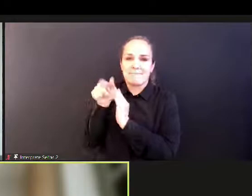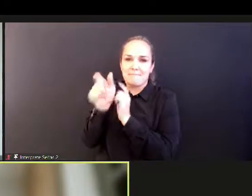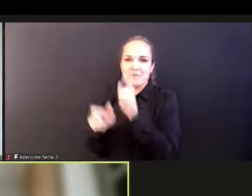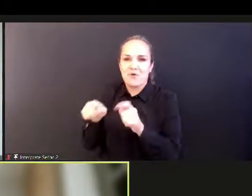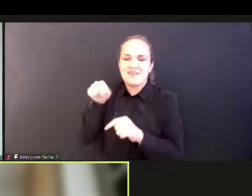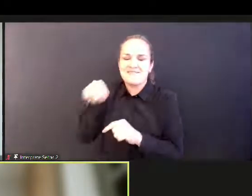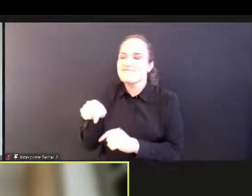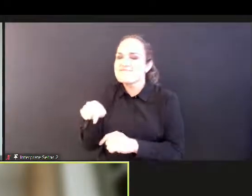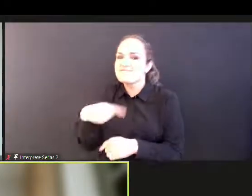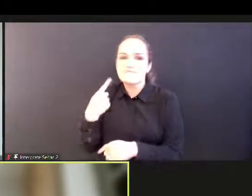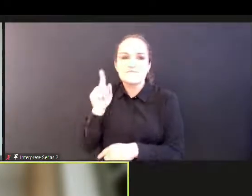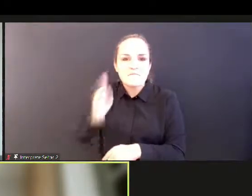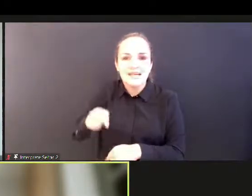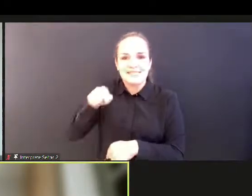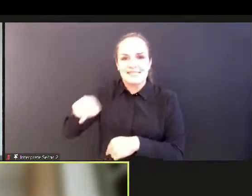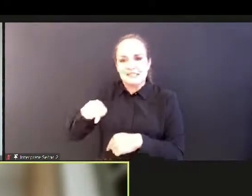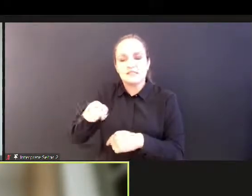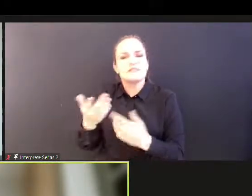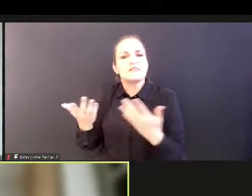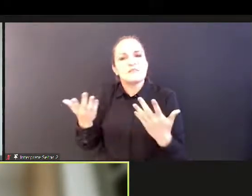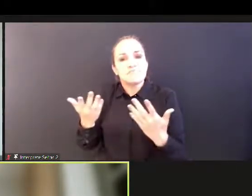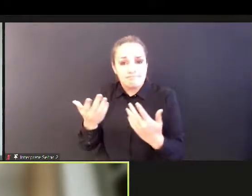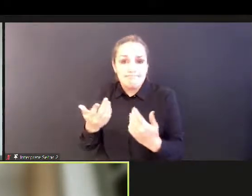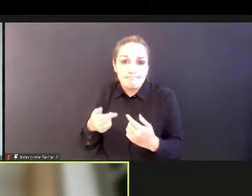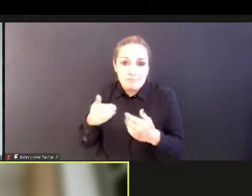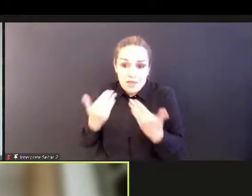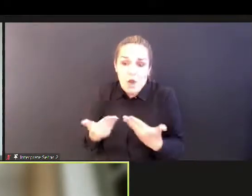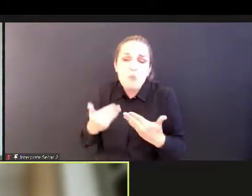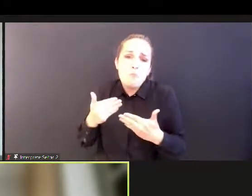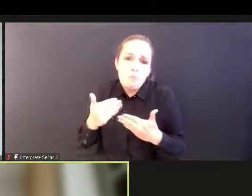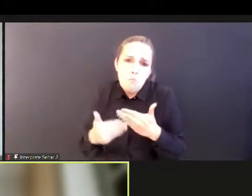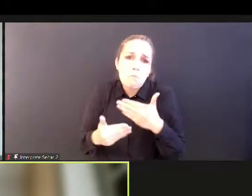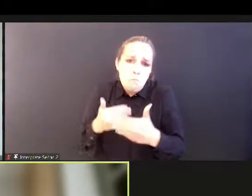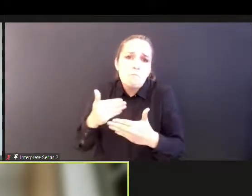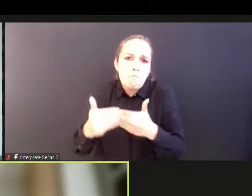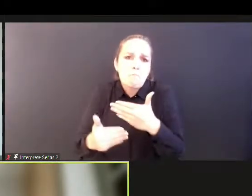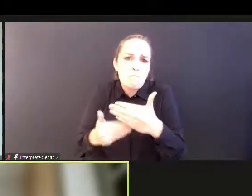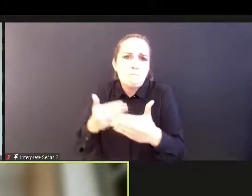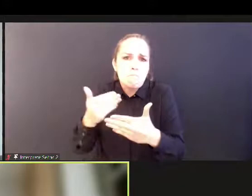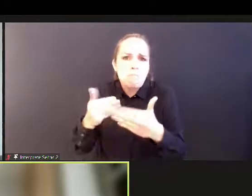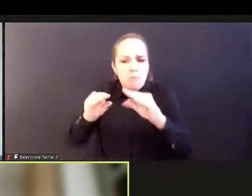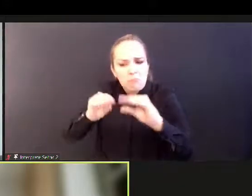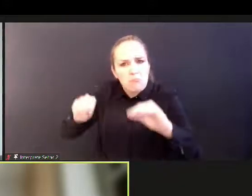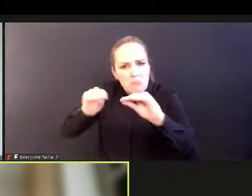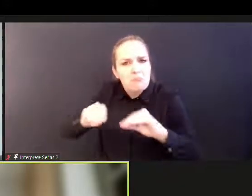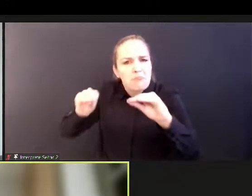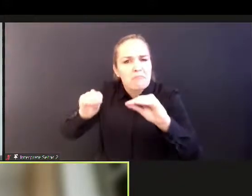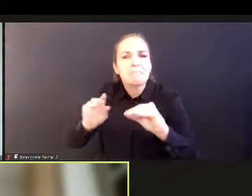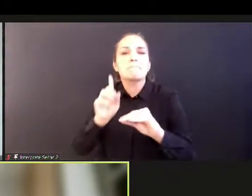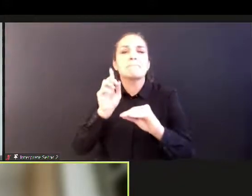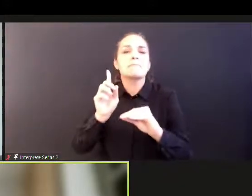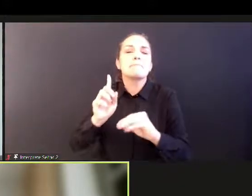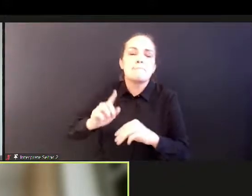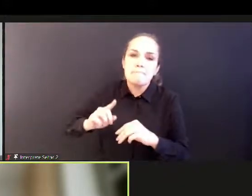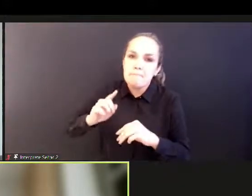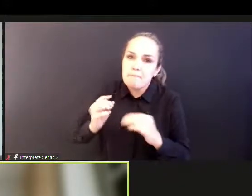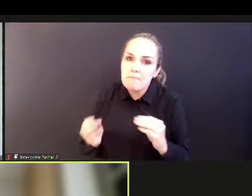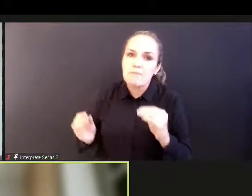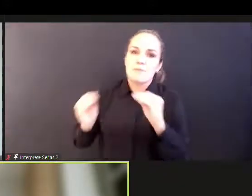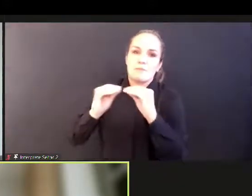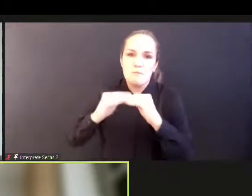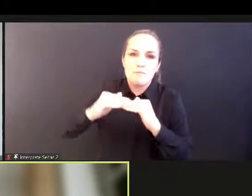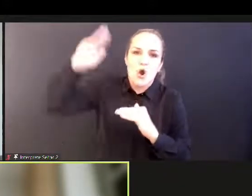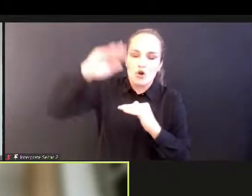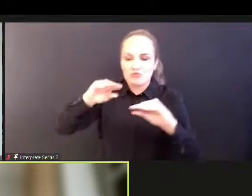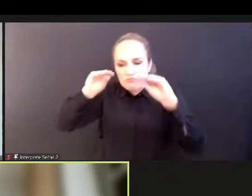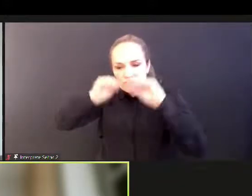there in terms of looking at cognitive skills, the softer sort of skill sets that are needed in this changing technology